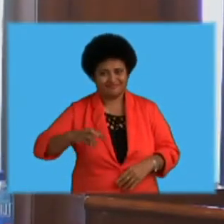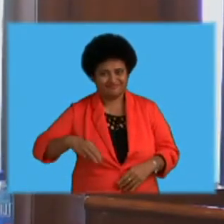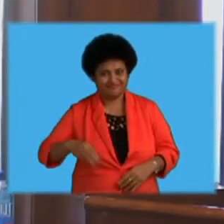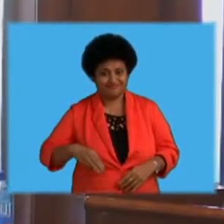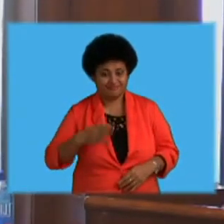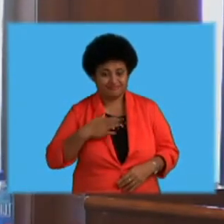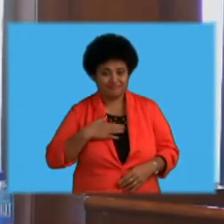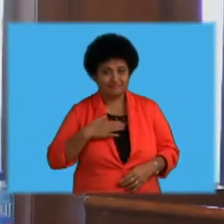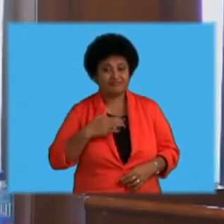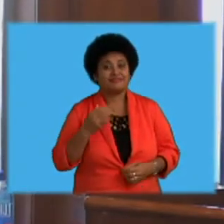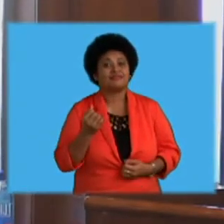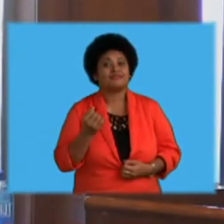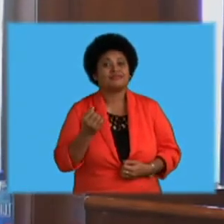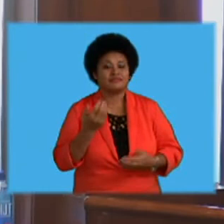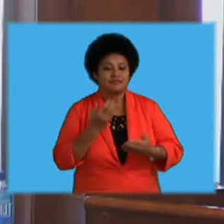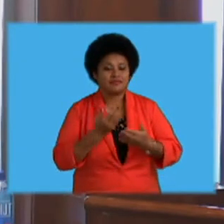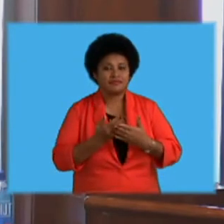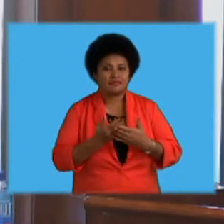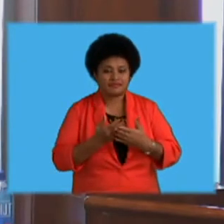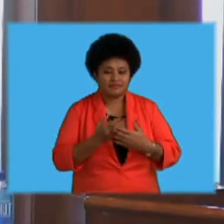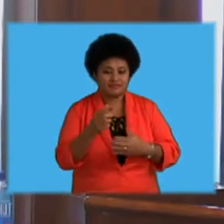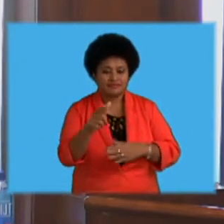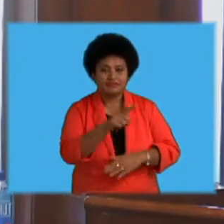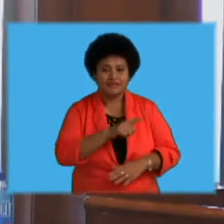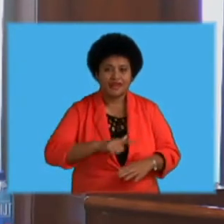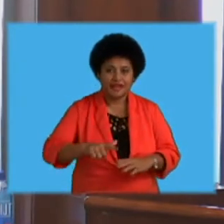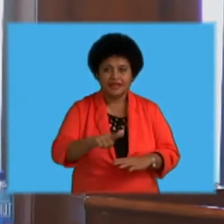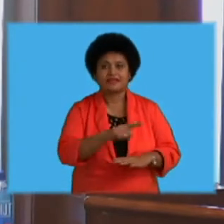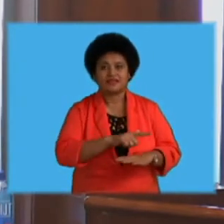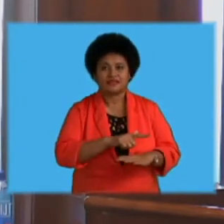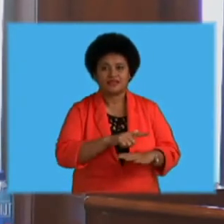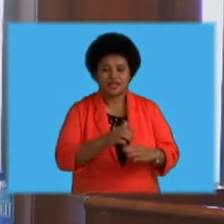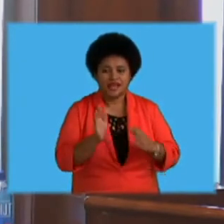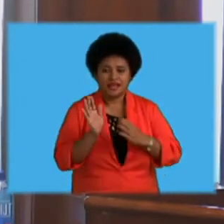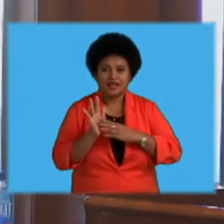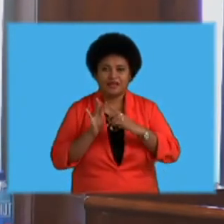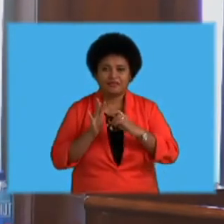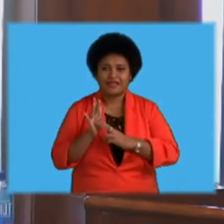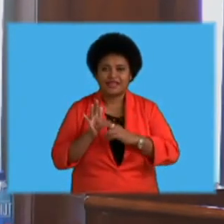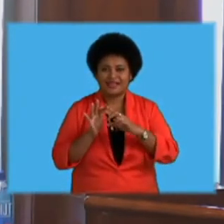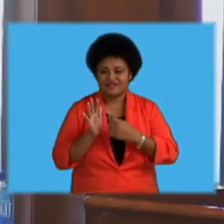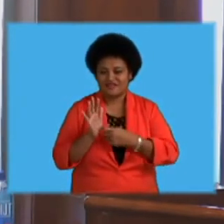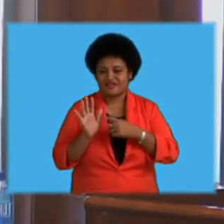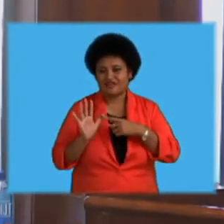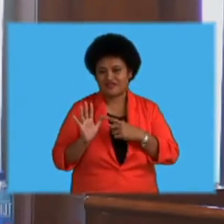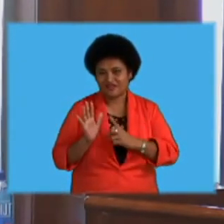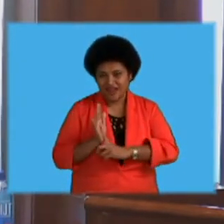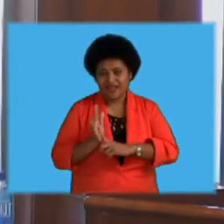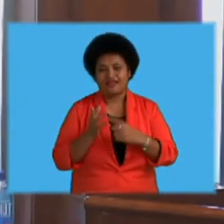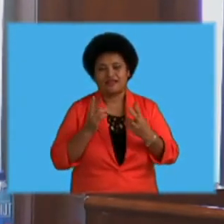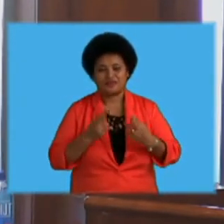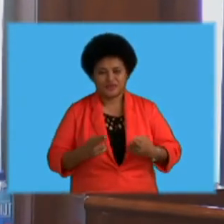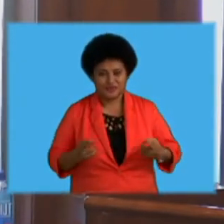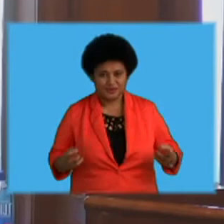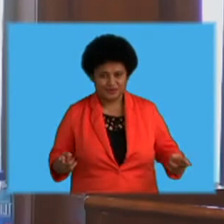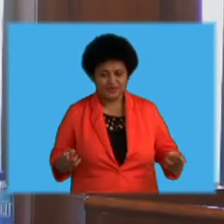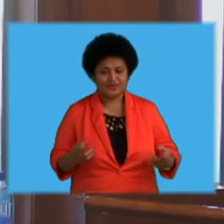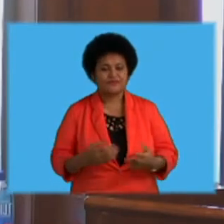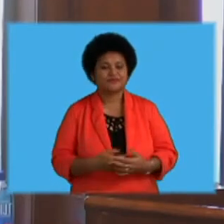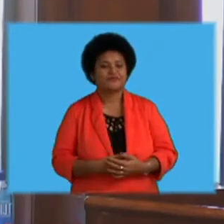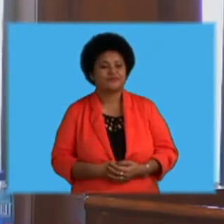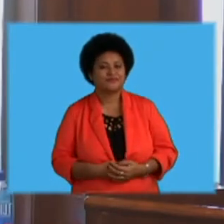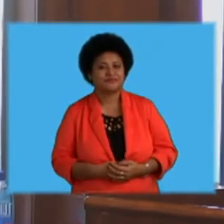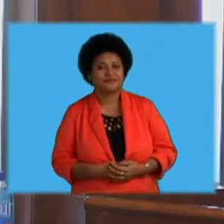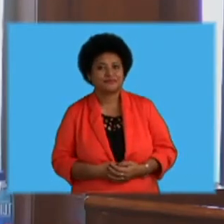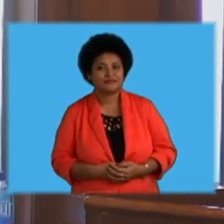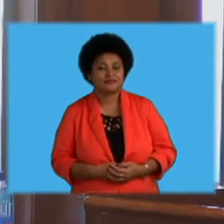respect to the Ministry of Lands and Mineral Resources. Honourable Deputy Speaker, at the outset, I wish